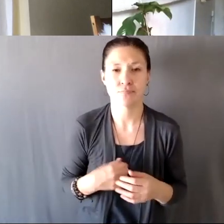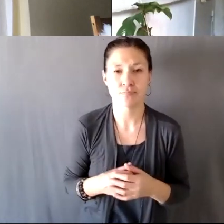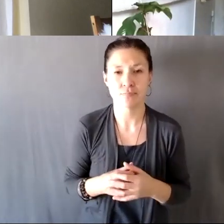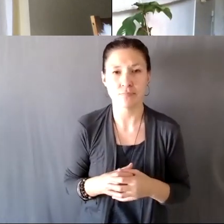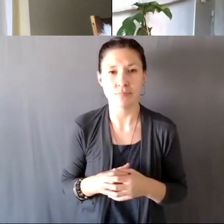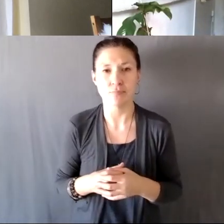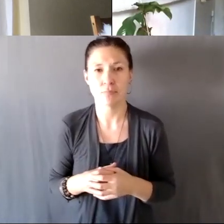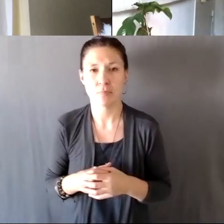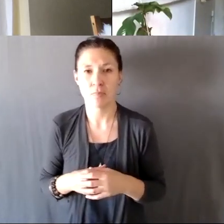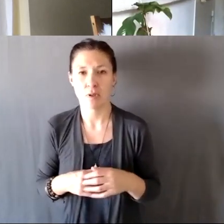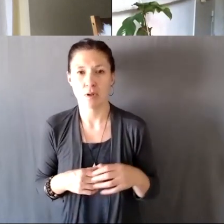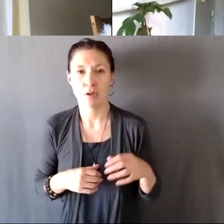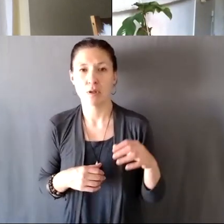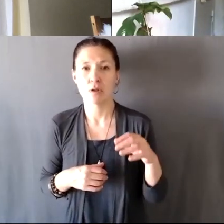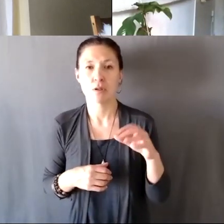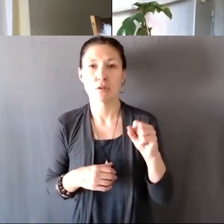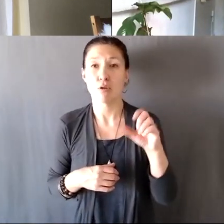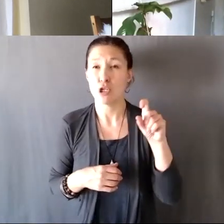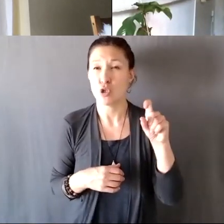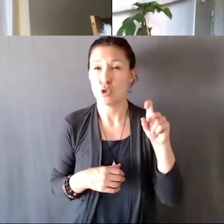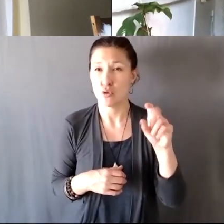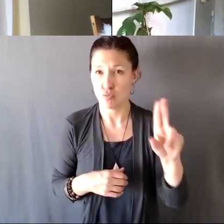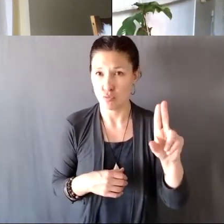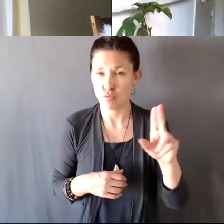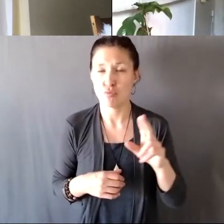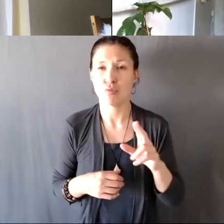is shu.